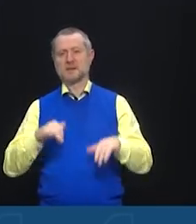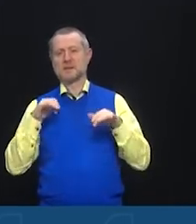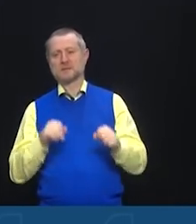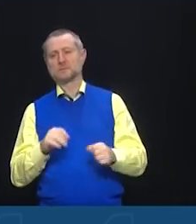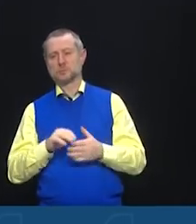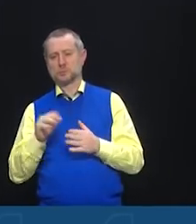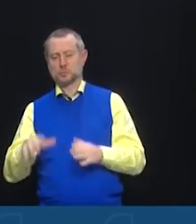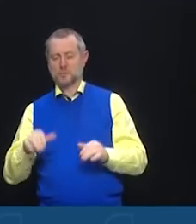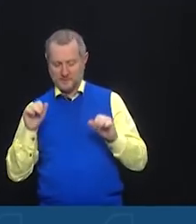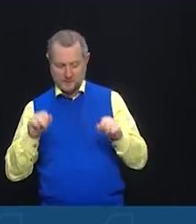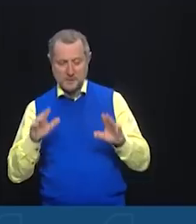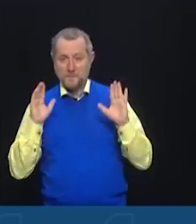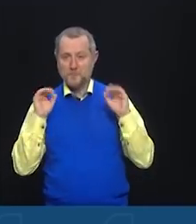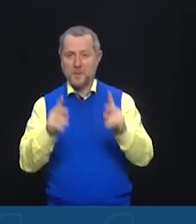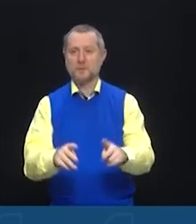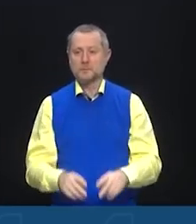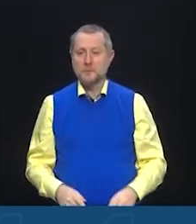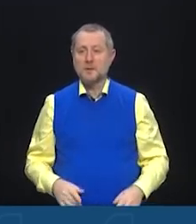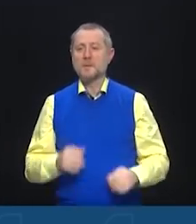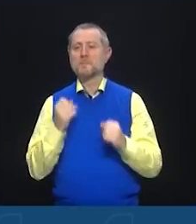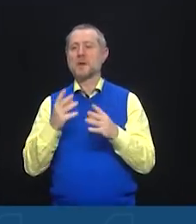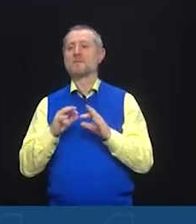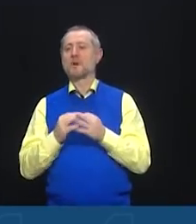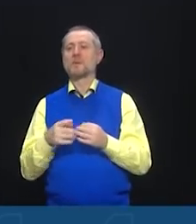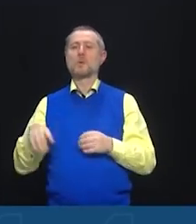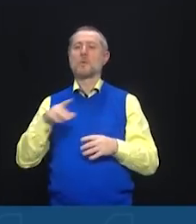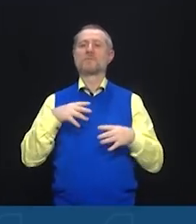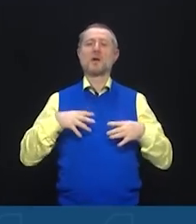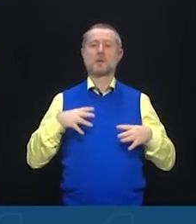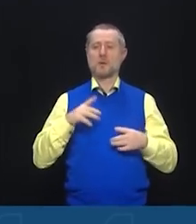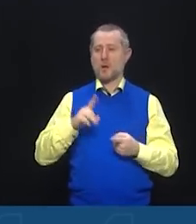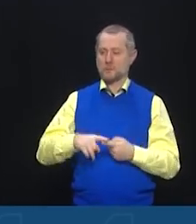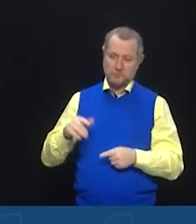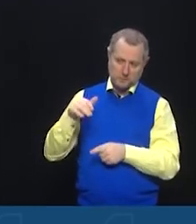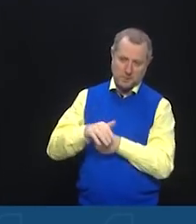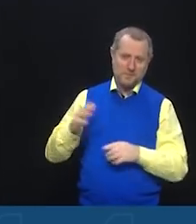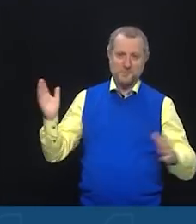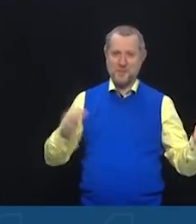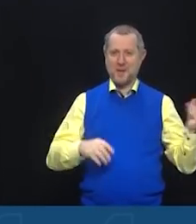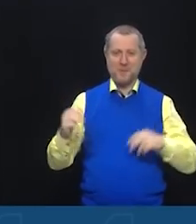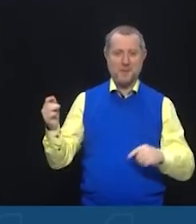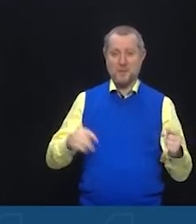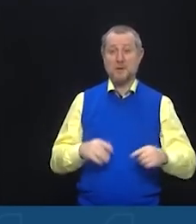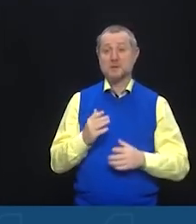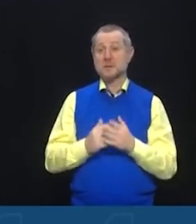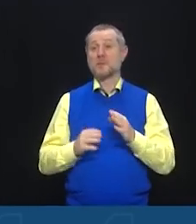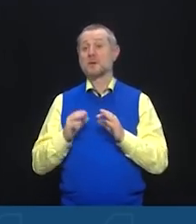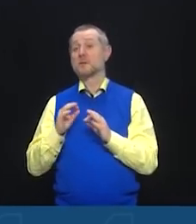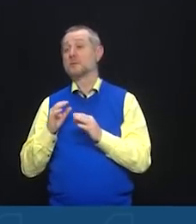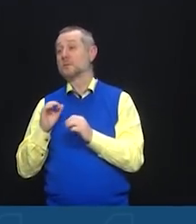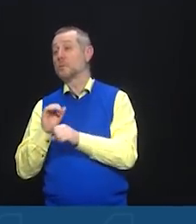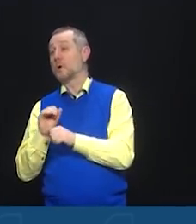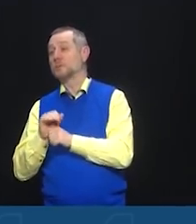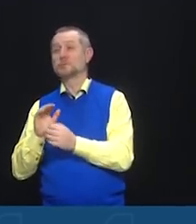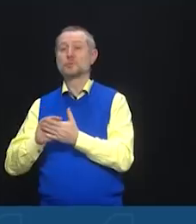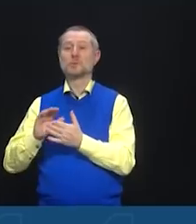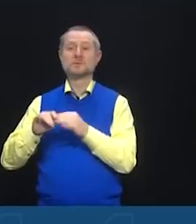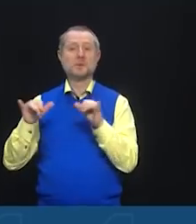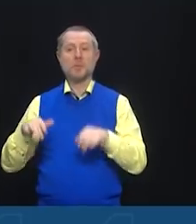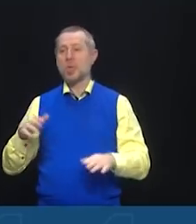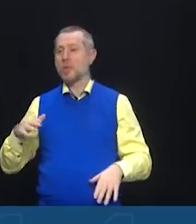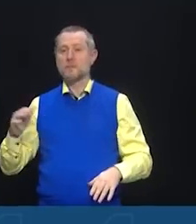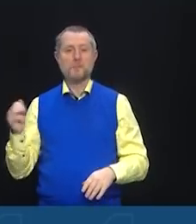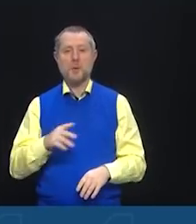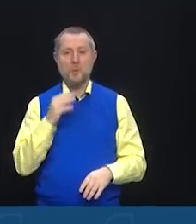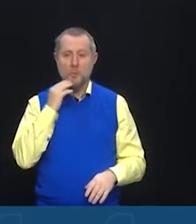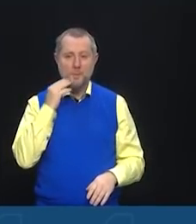but a lot of families are still on vacation until later tonight. A lot of people work in the school system are not back, so they wanted a little bit of time to